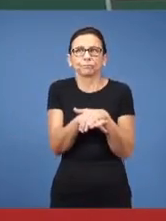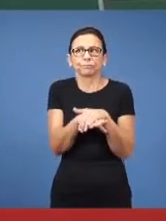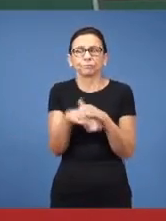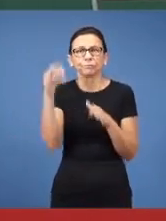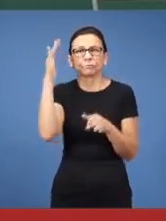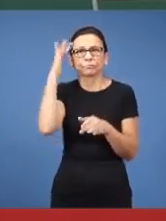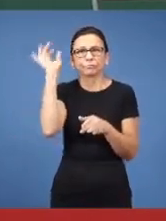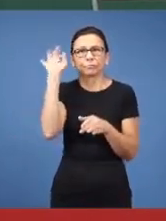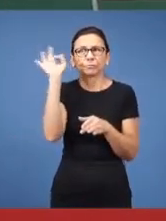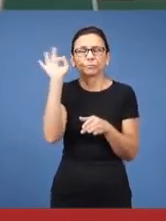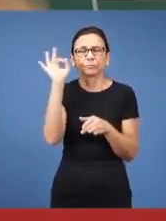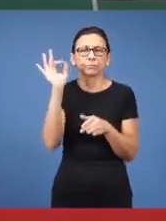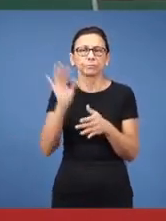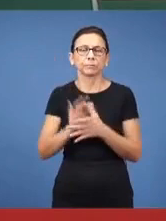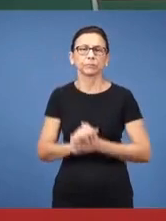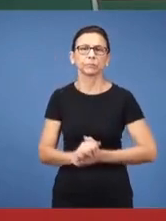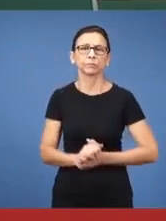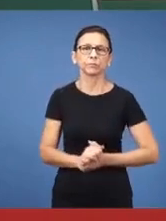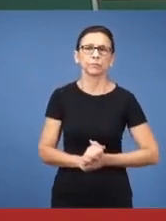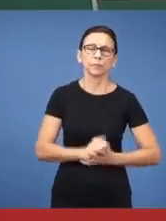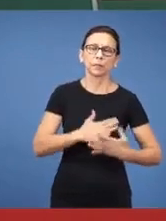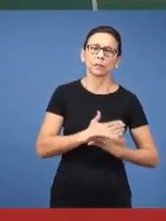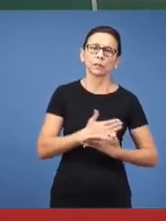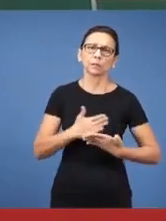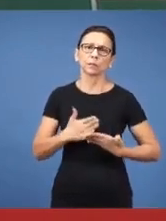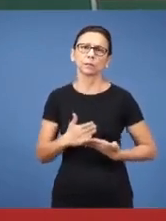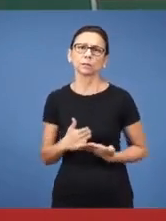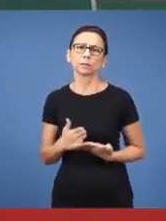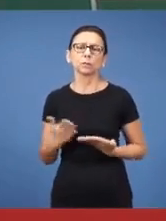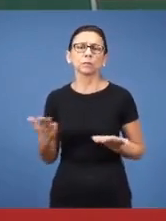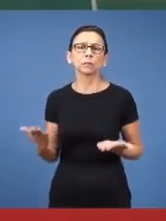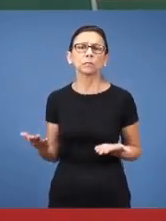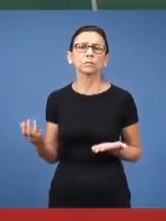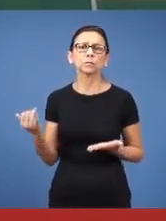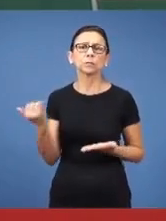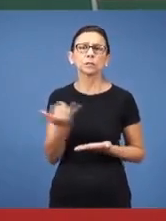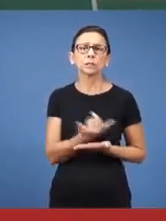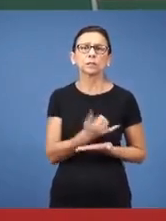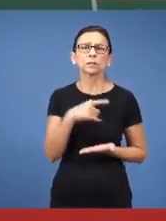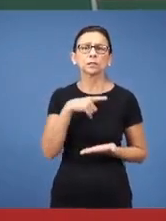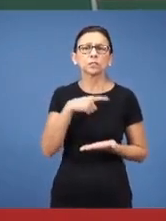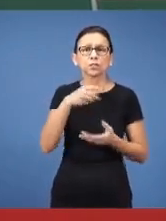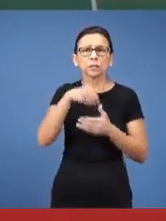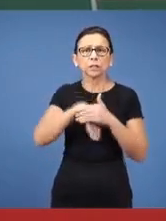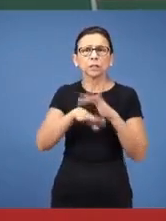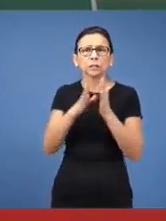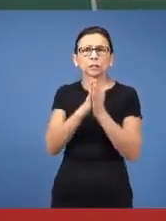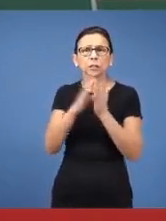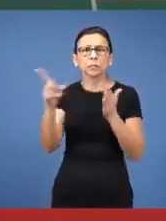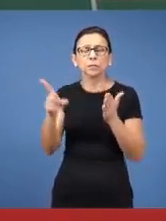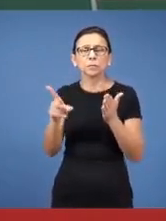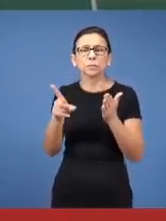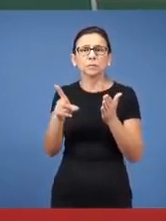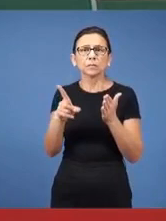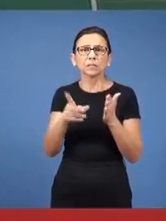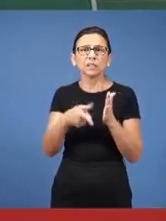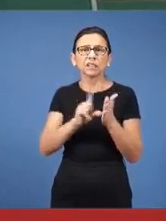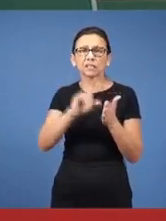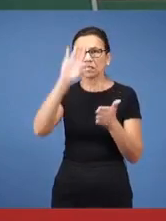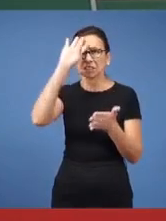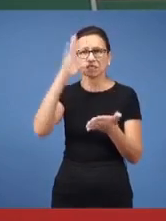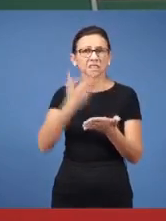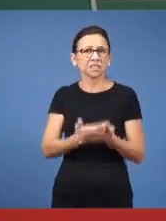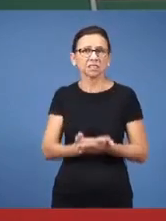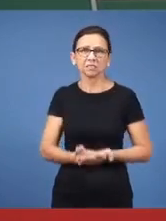and translated to Latin, and then nobody knew anything. So he began to say about a